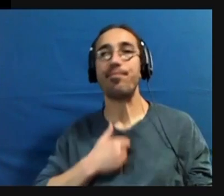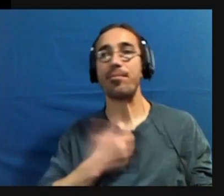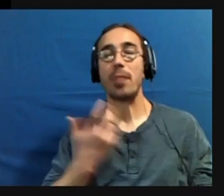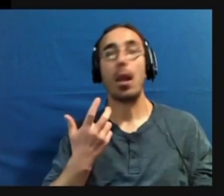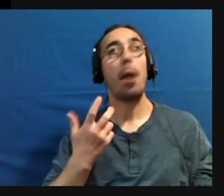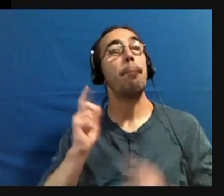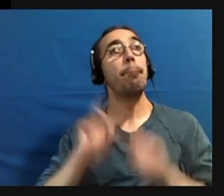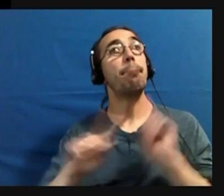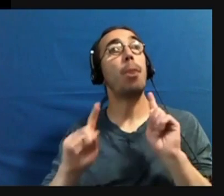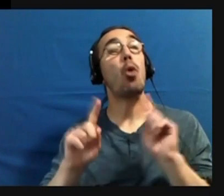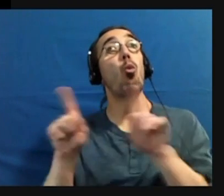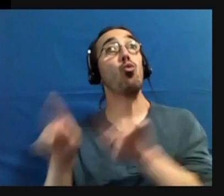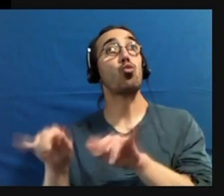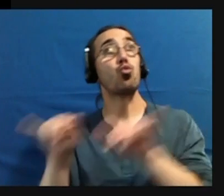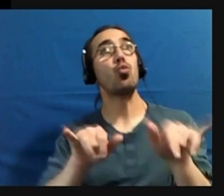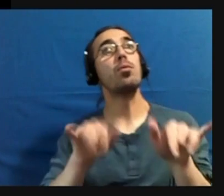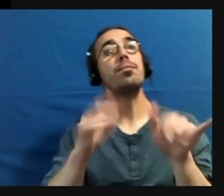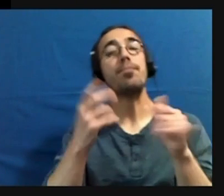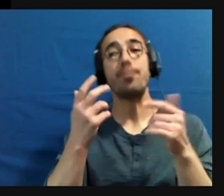I